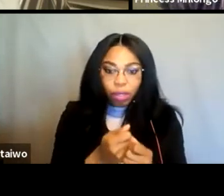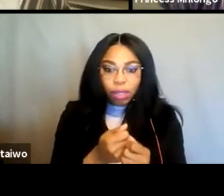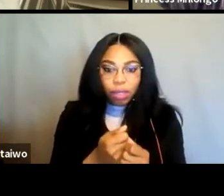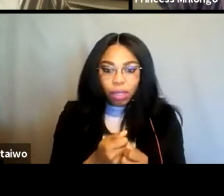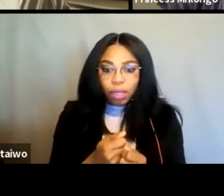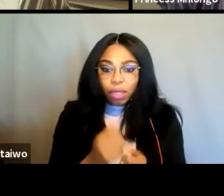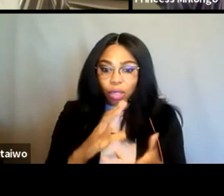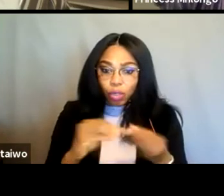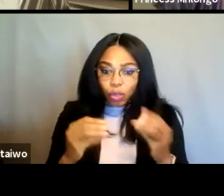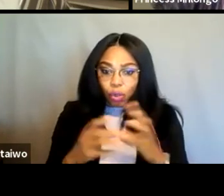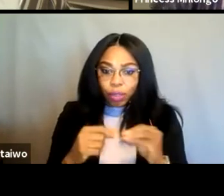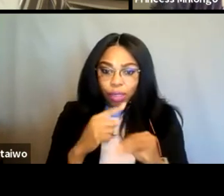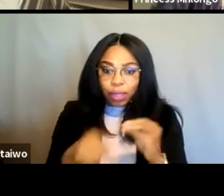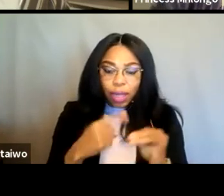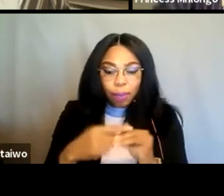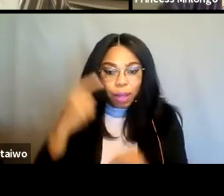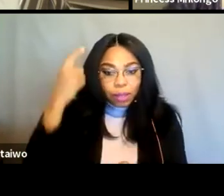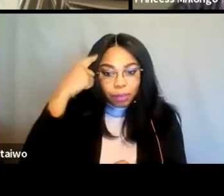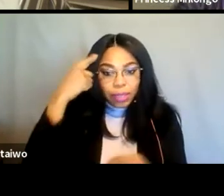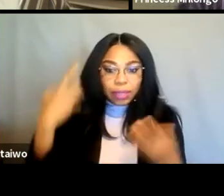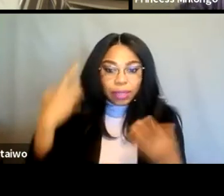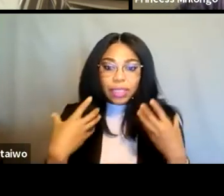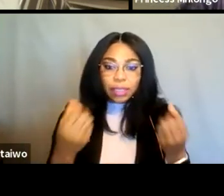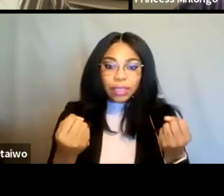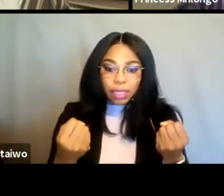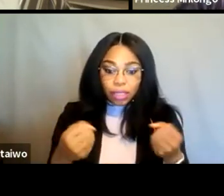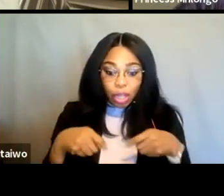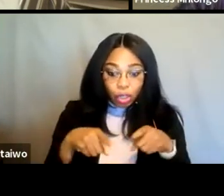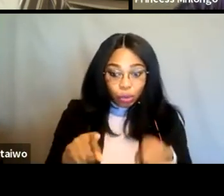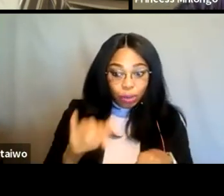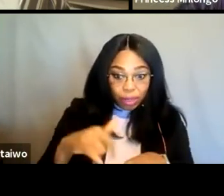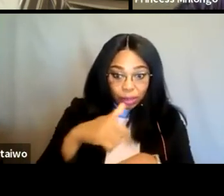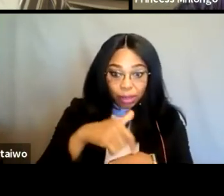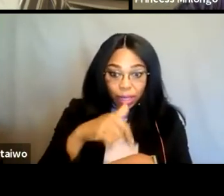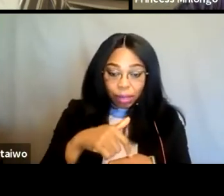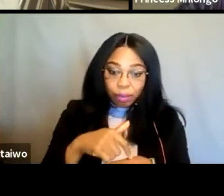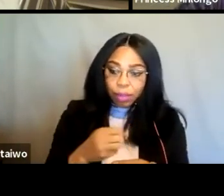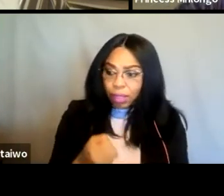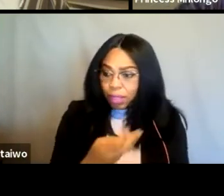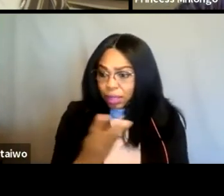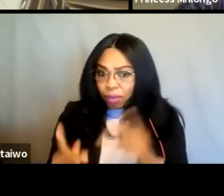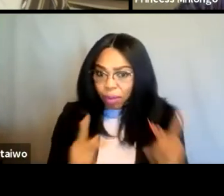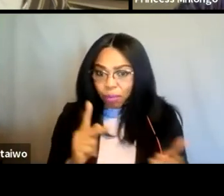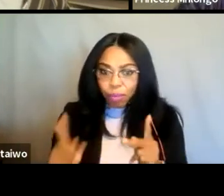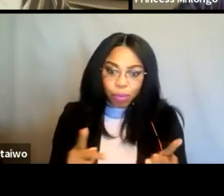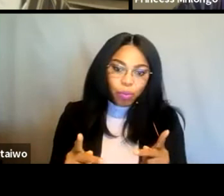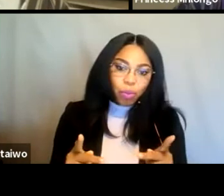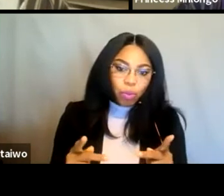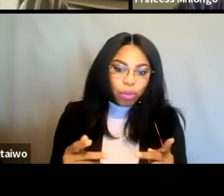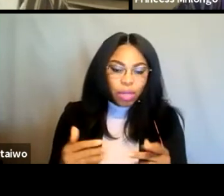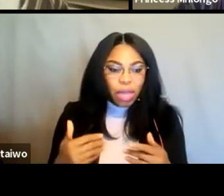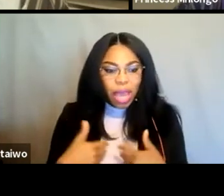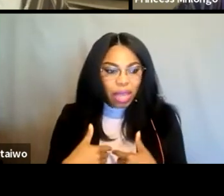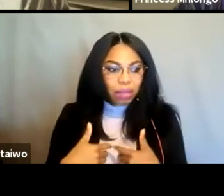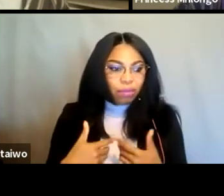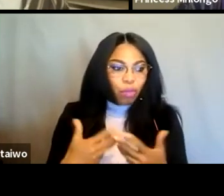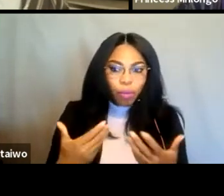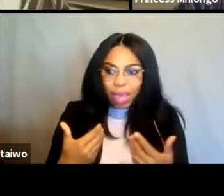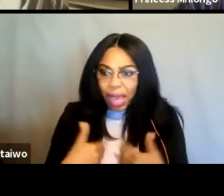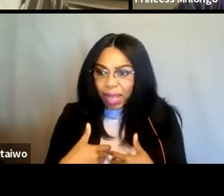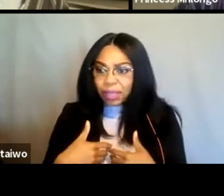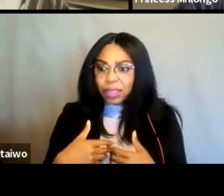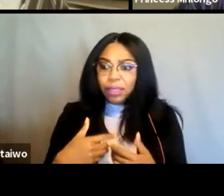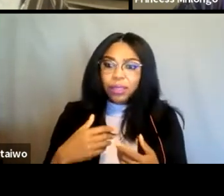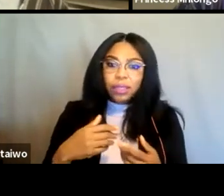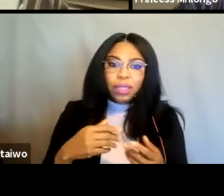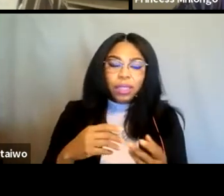the story about mental illness. And during this time, you know, several people, you know, there have been issues of suicide, and